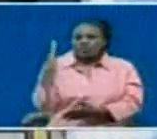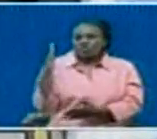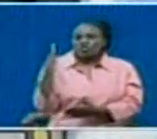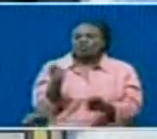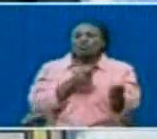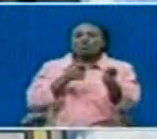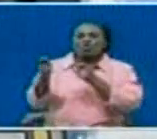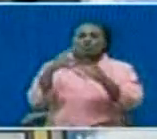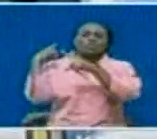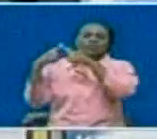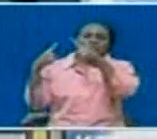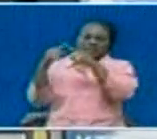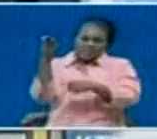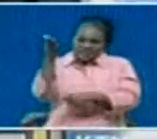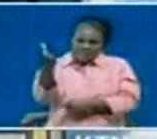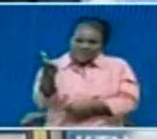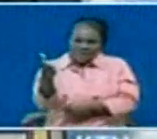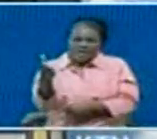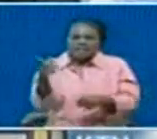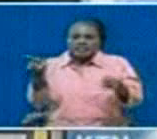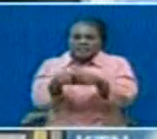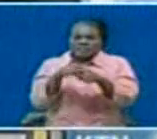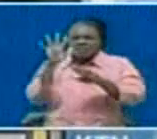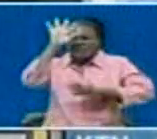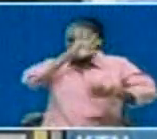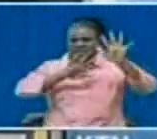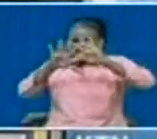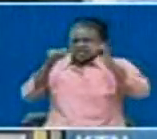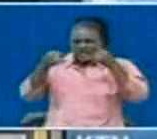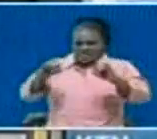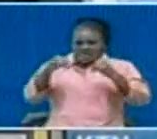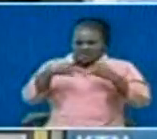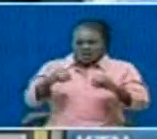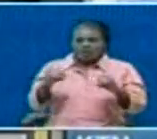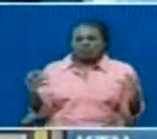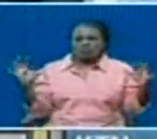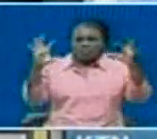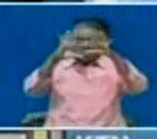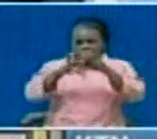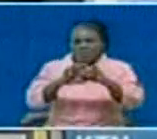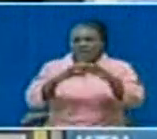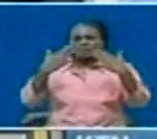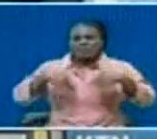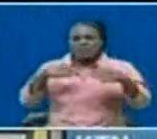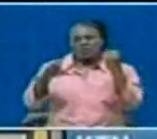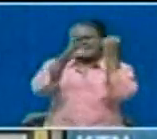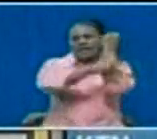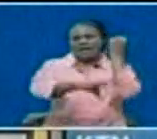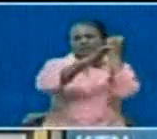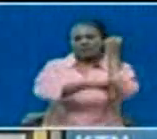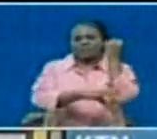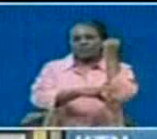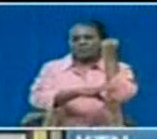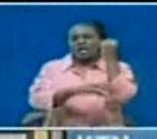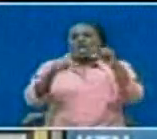being experienced in the region and frustrated our efforts in building cohesion in the county. For far